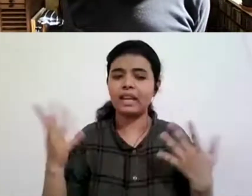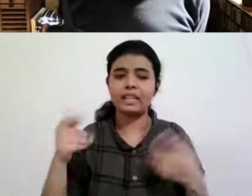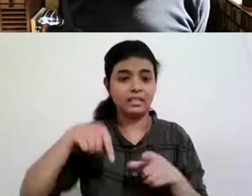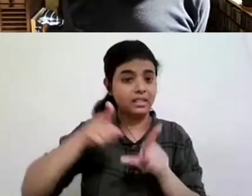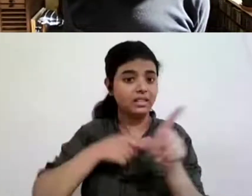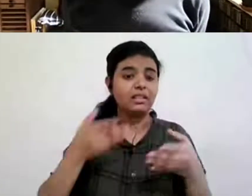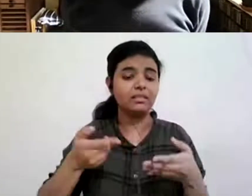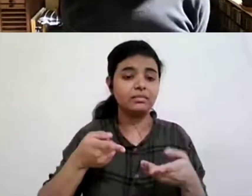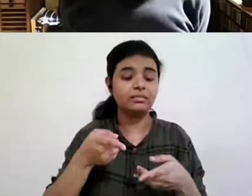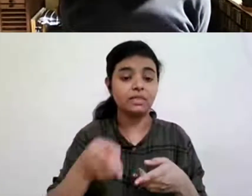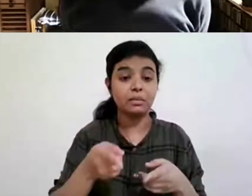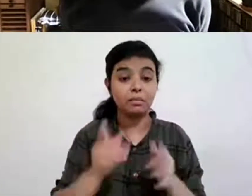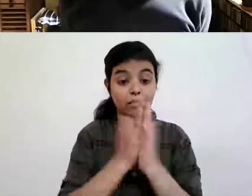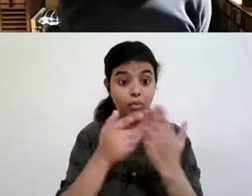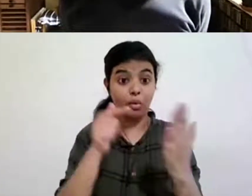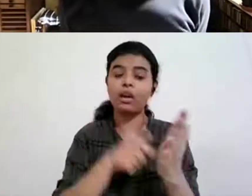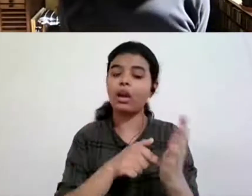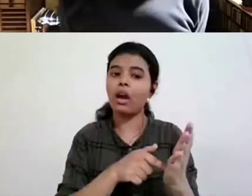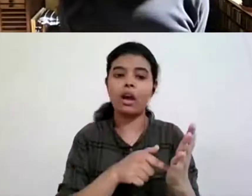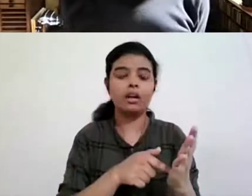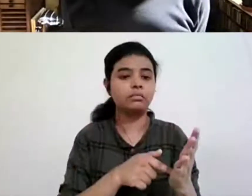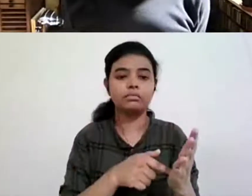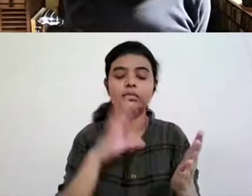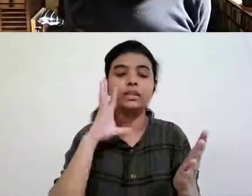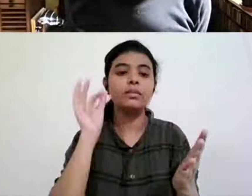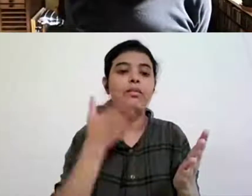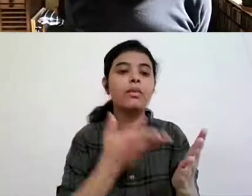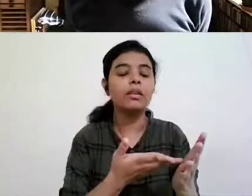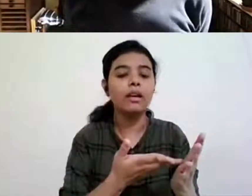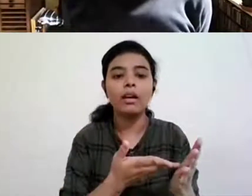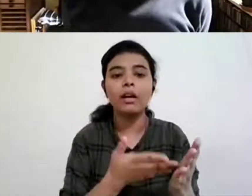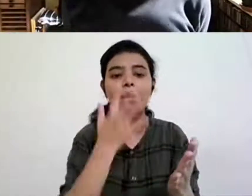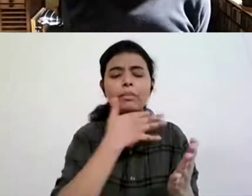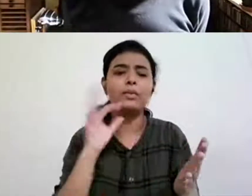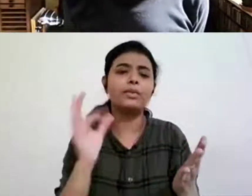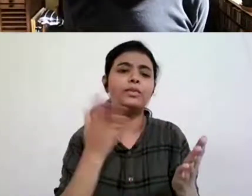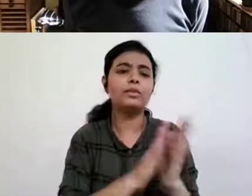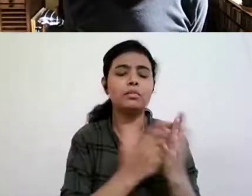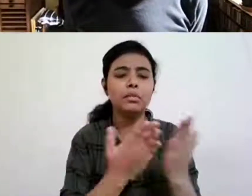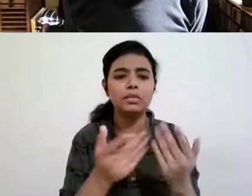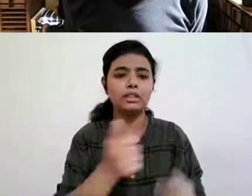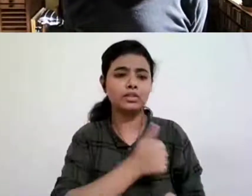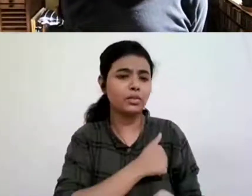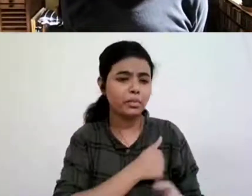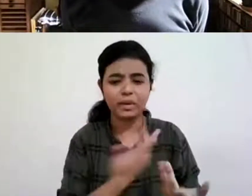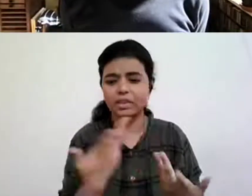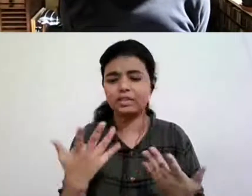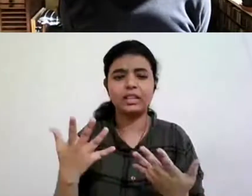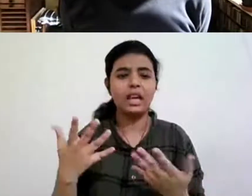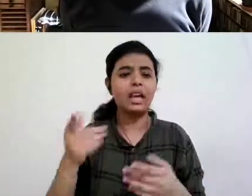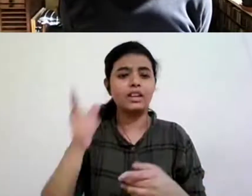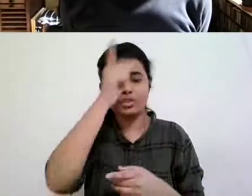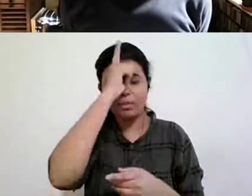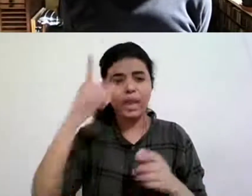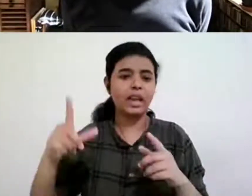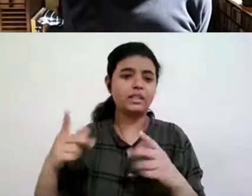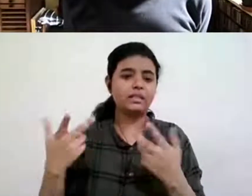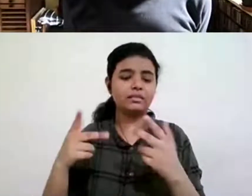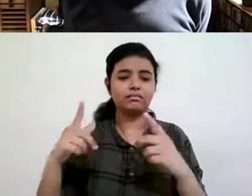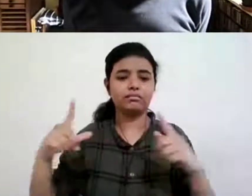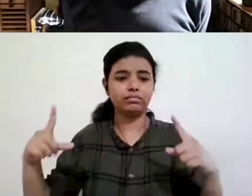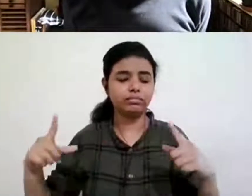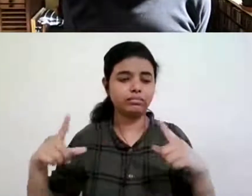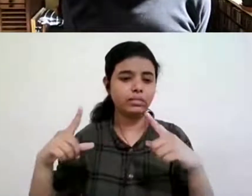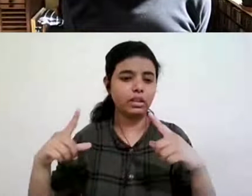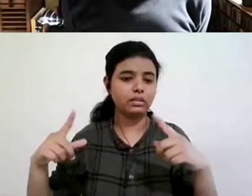this particular book. And he won across countries, Canada, Switzerland, Germany, Japan, very